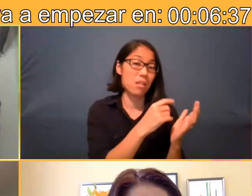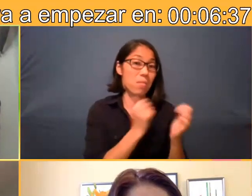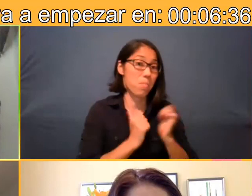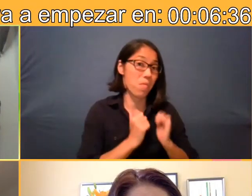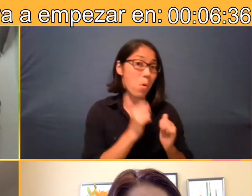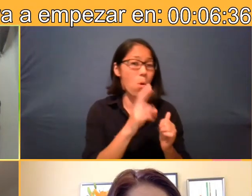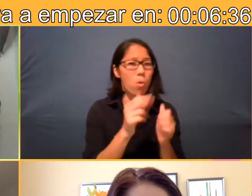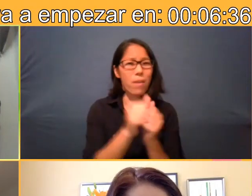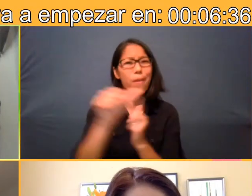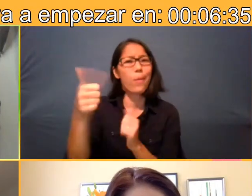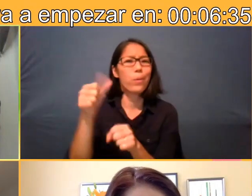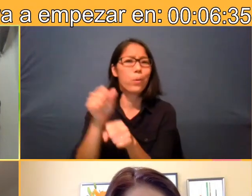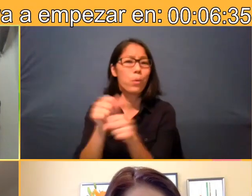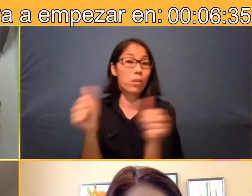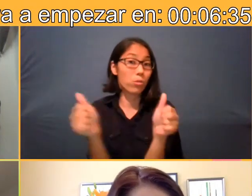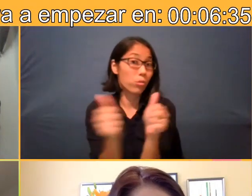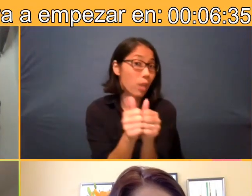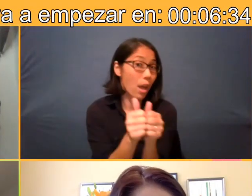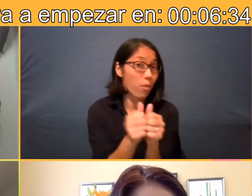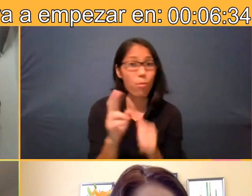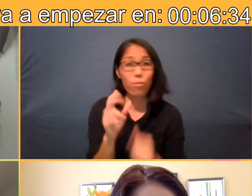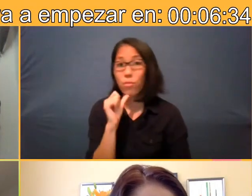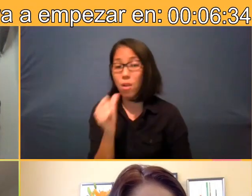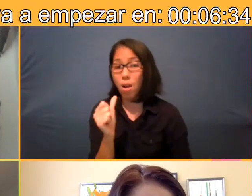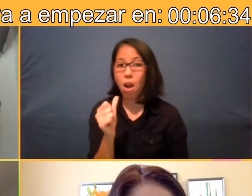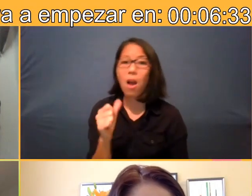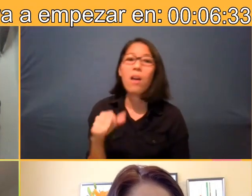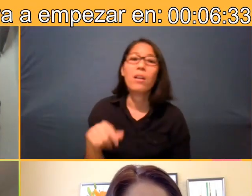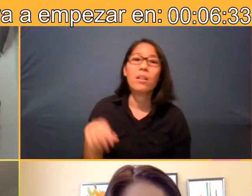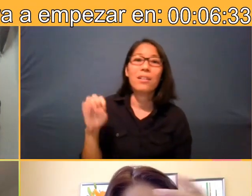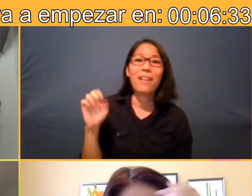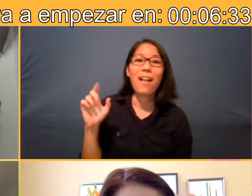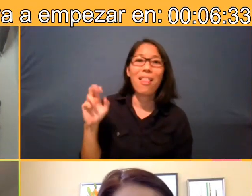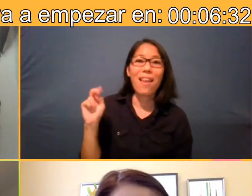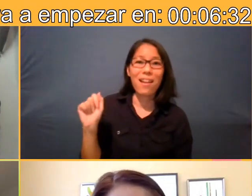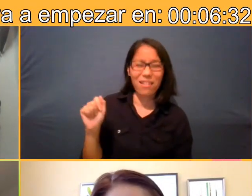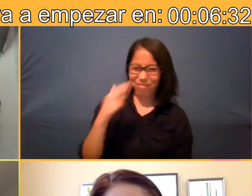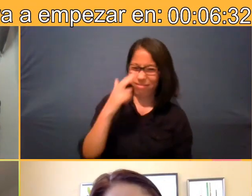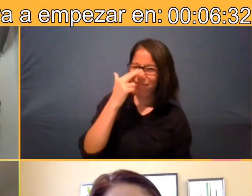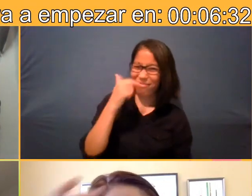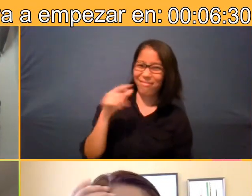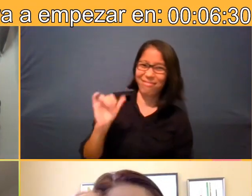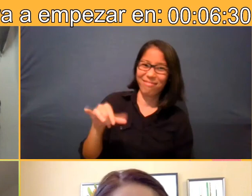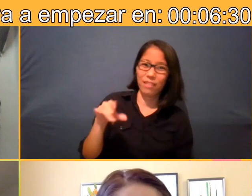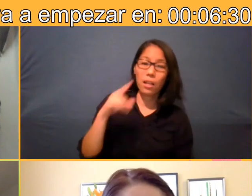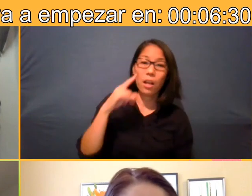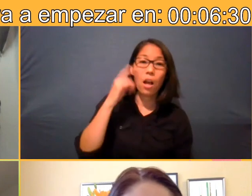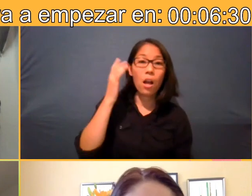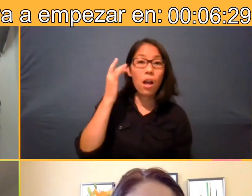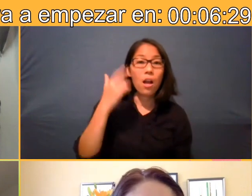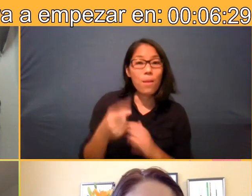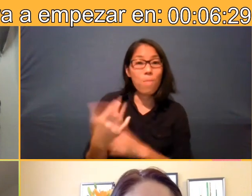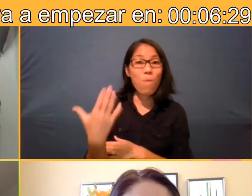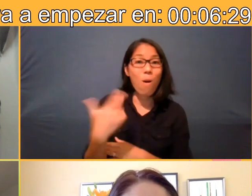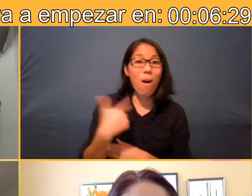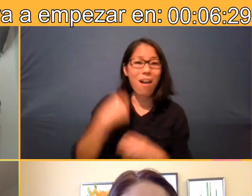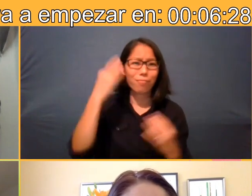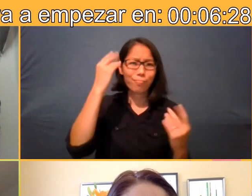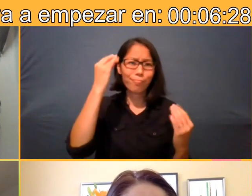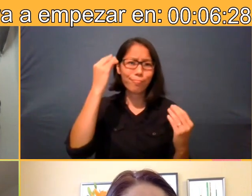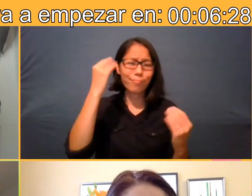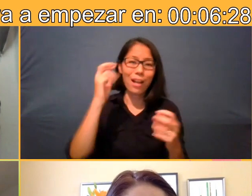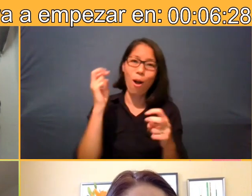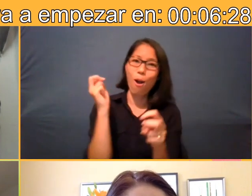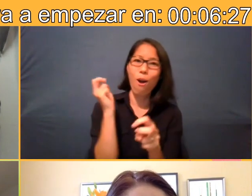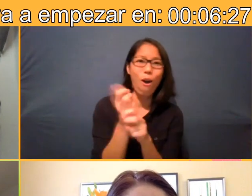not? You know, it's so funny because this morning I was thinking about how hard it